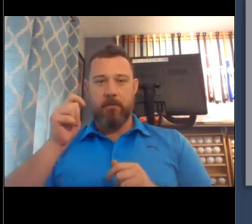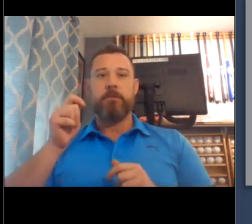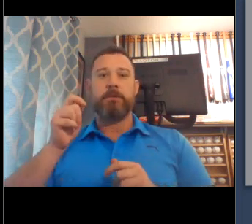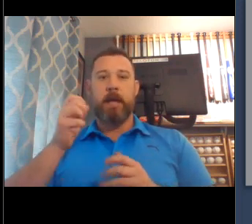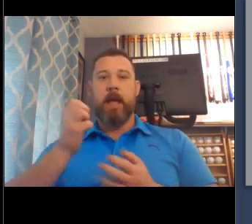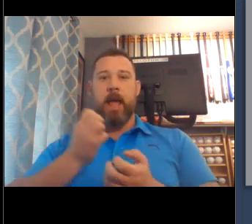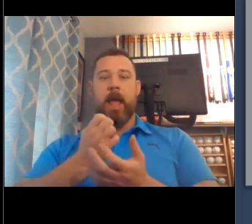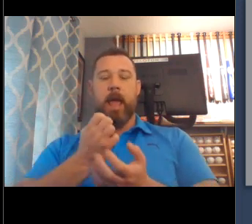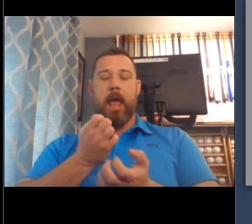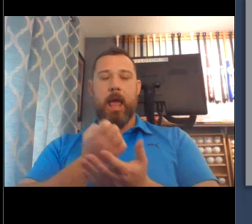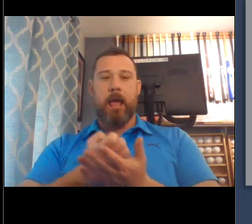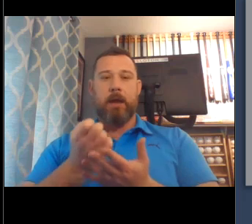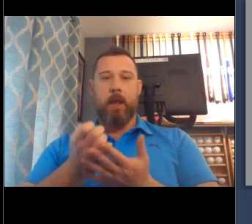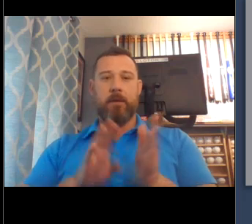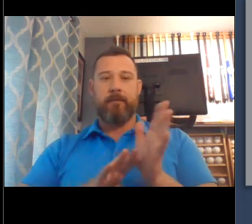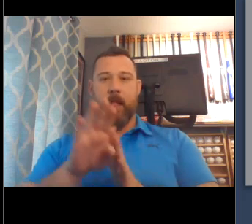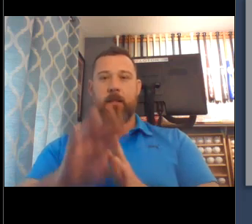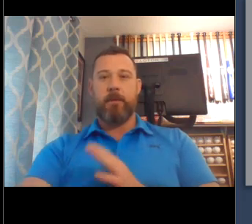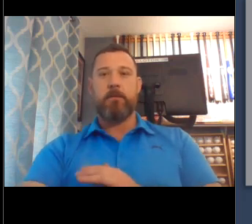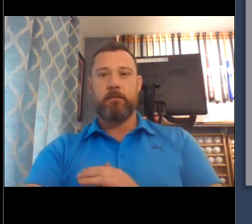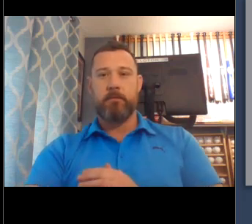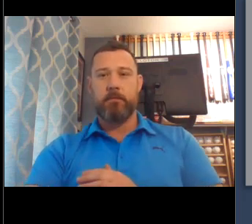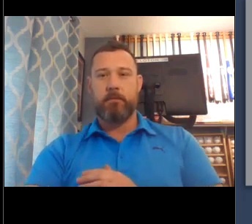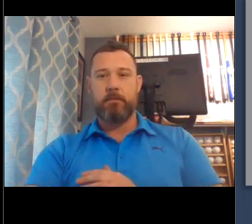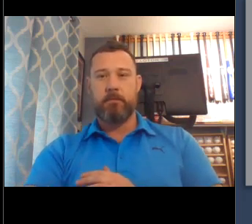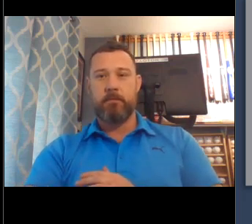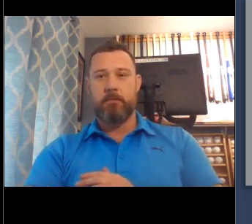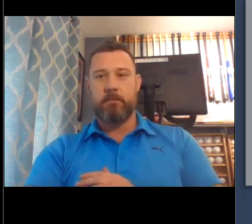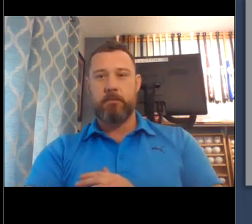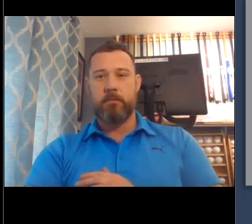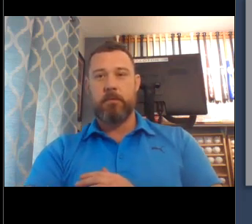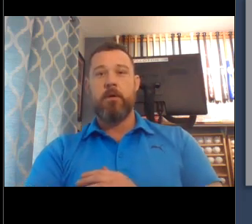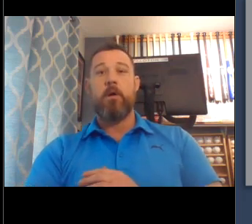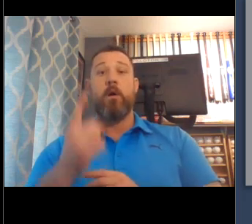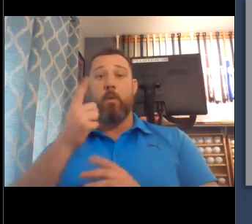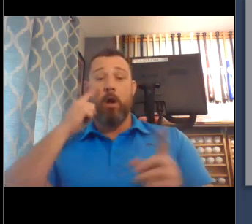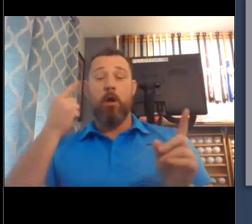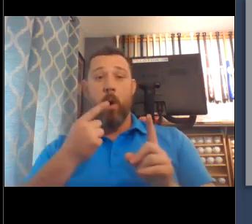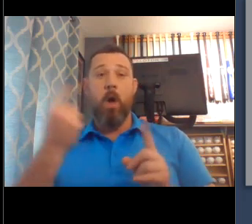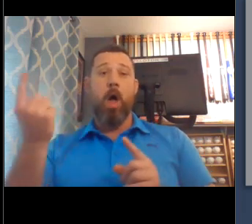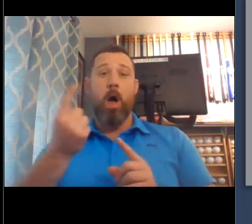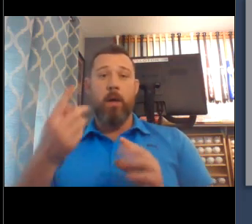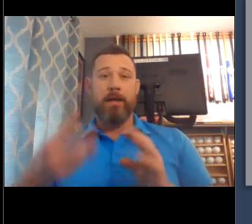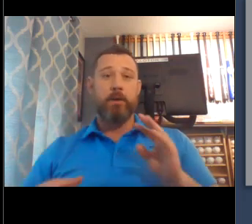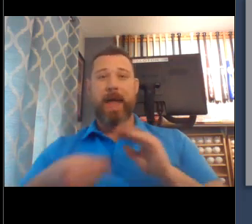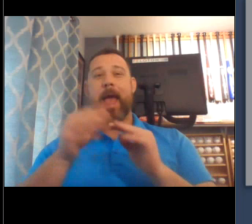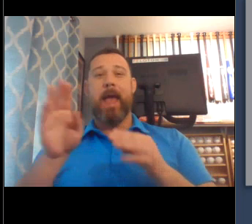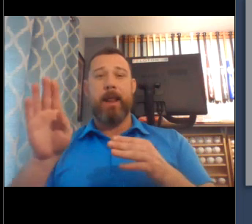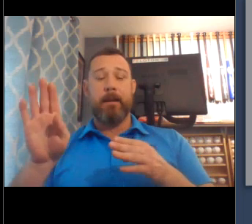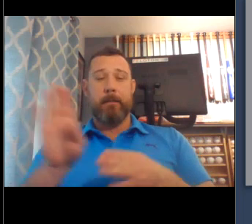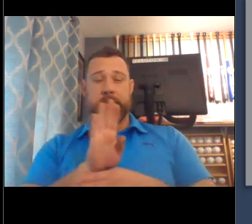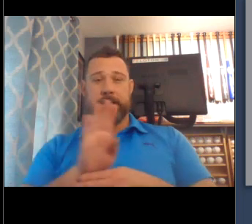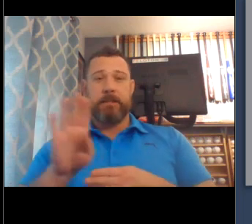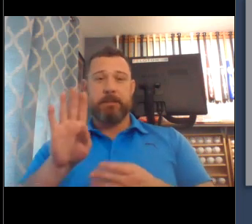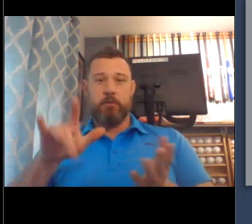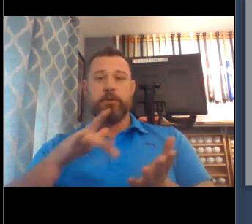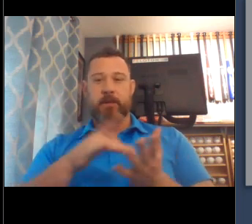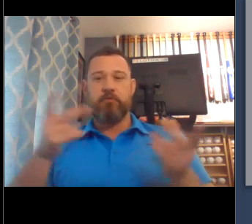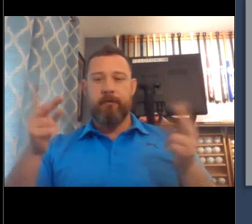developer, one of our goals was always to add business into the Central Valley, not just